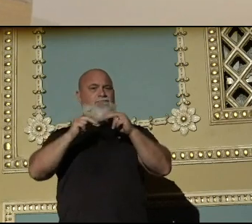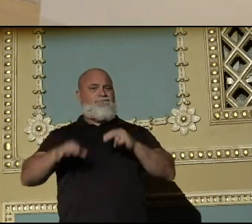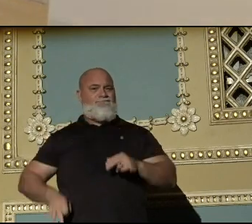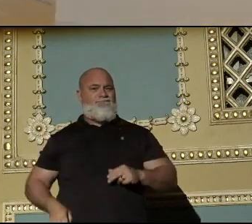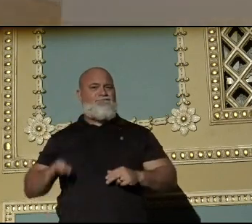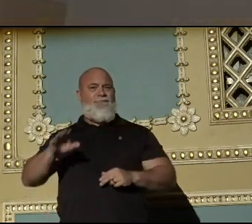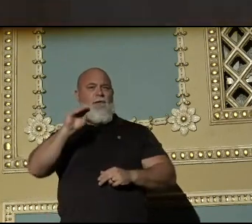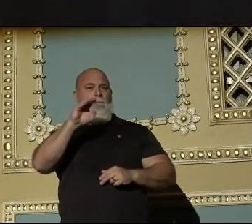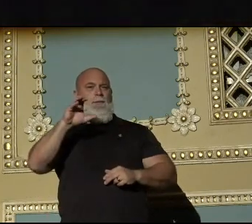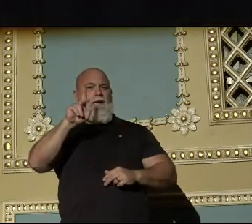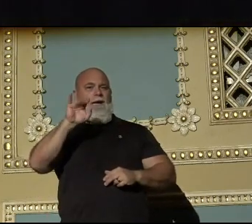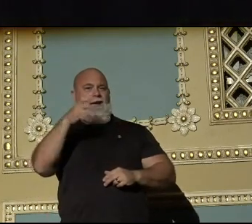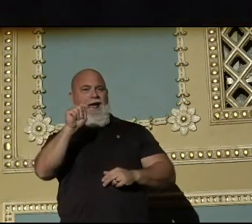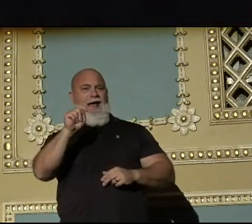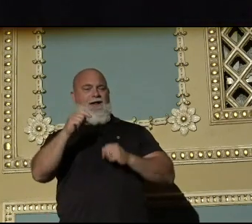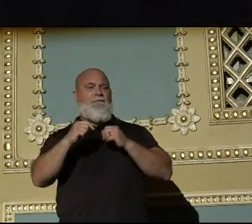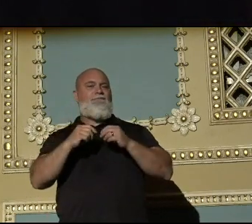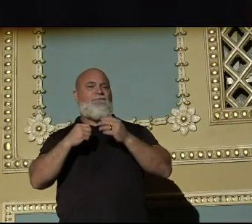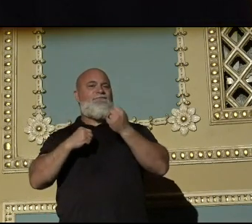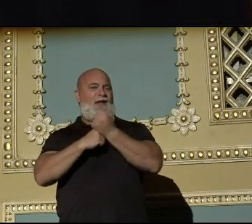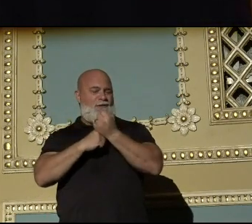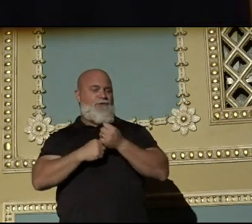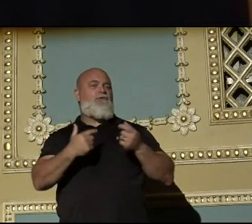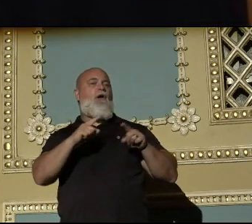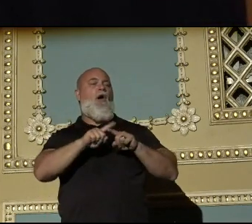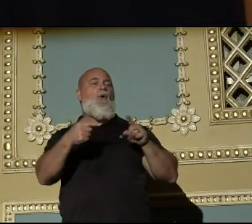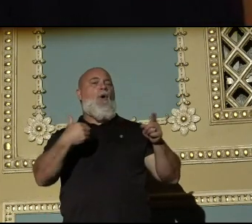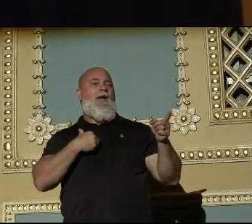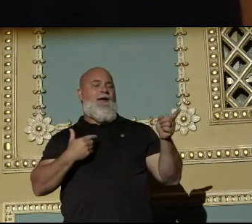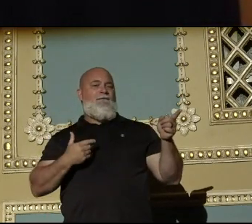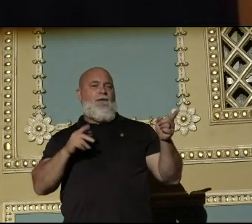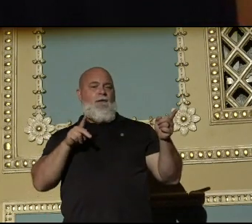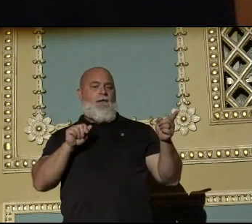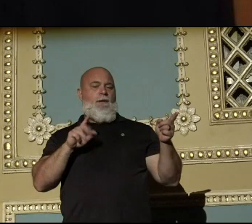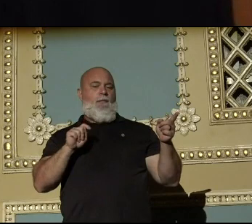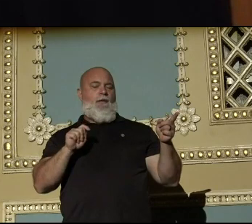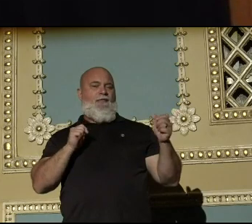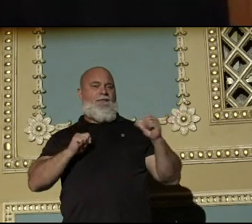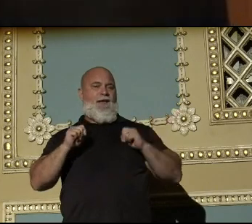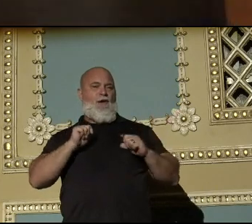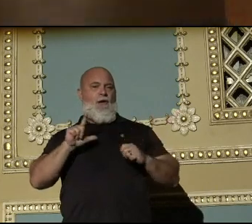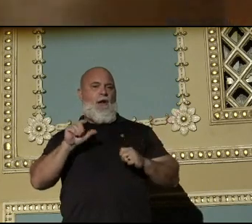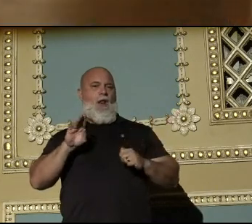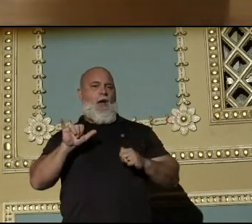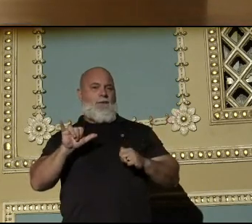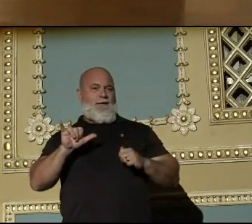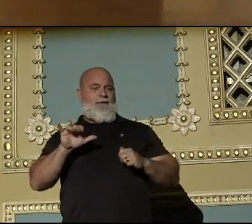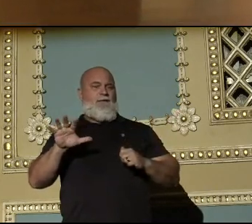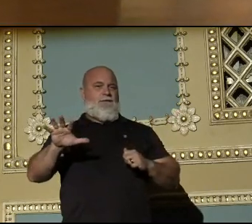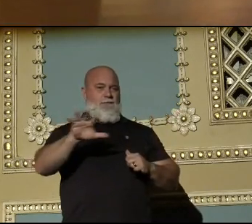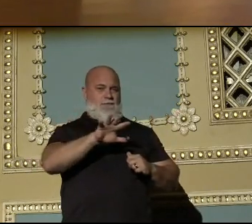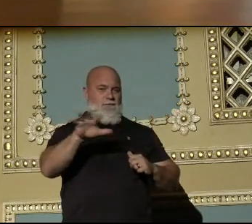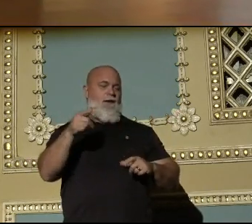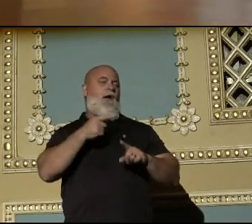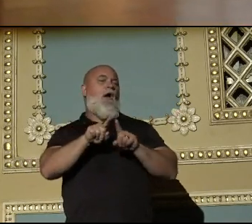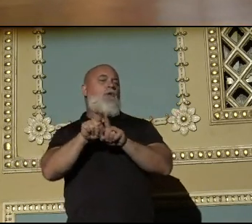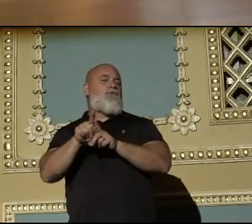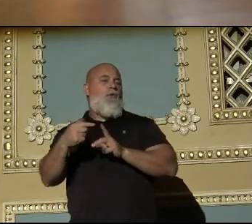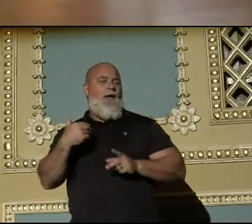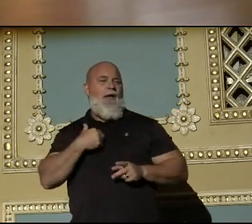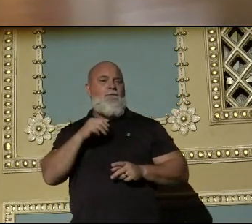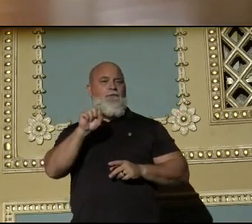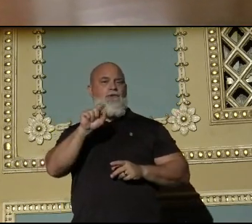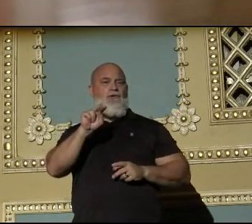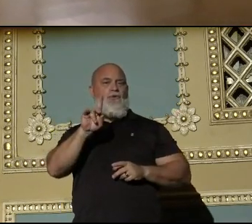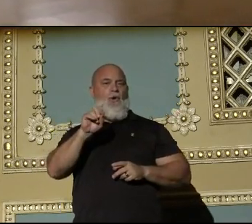Foundation. And then we also have the Paramount Theater Lobby exhibit space. And then we also have Studio C, which